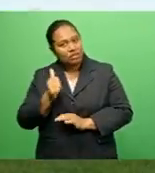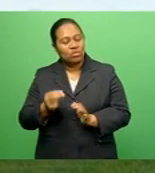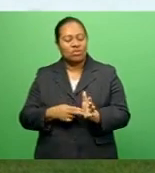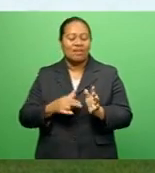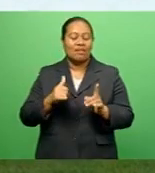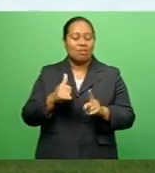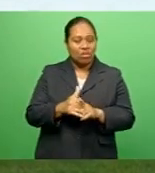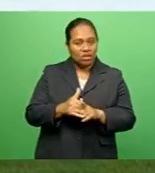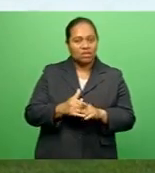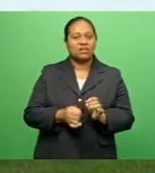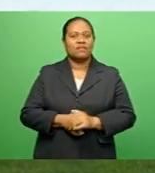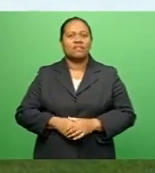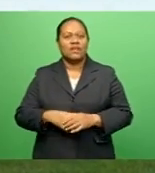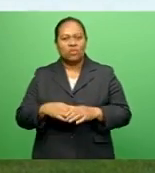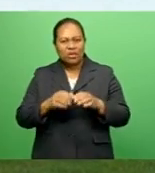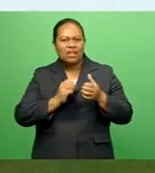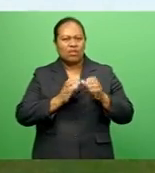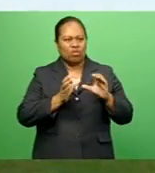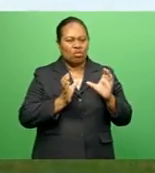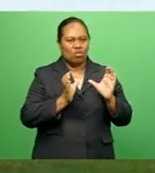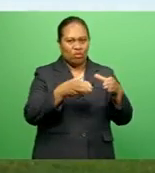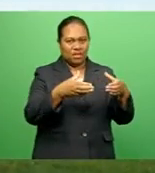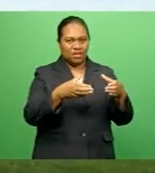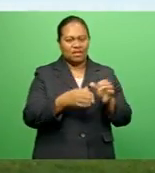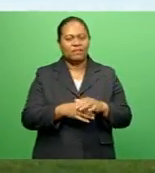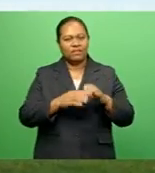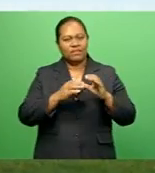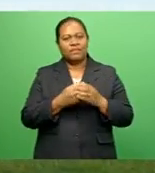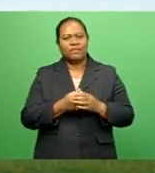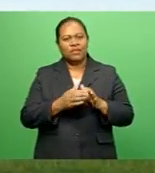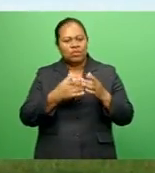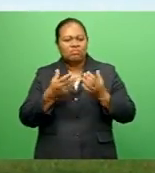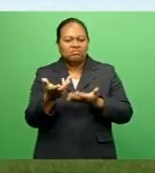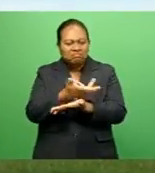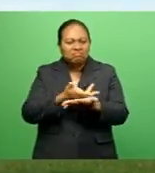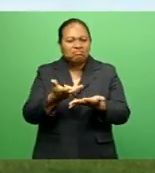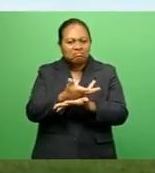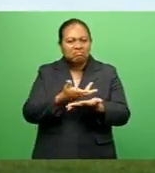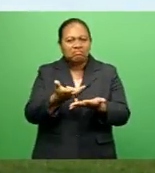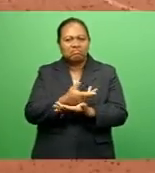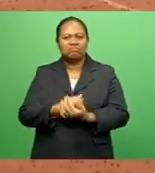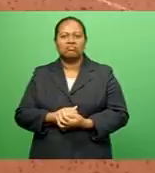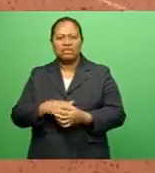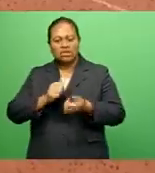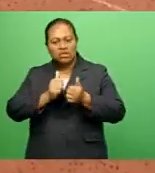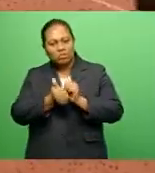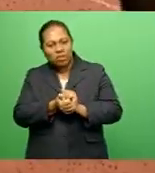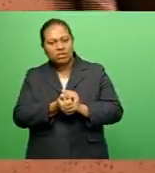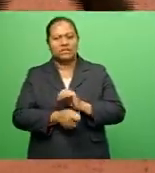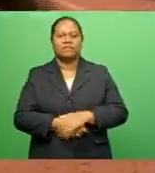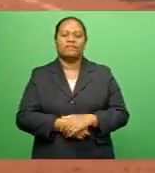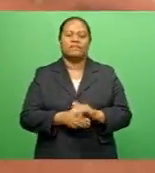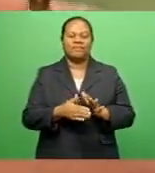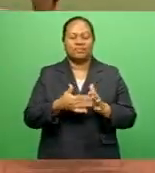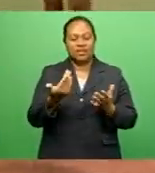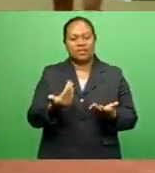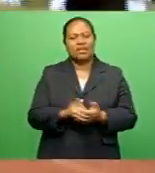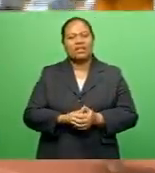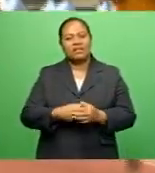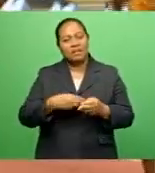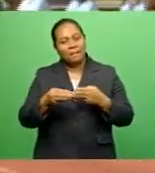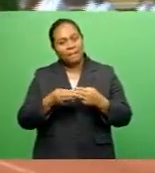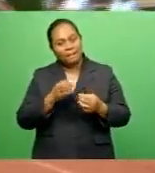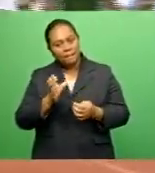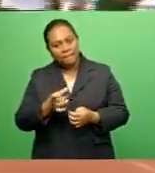settle down as a sports committee there. We have to discuss some of the important issues there in Namosi, the sports committee. Team manager Iombe Leone